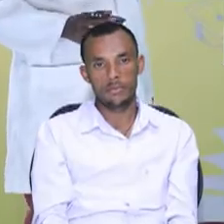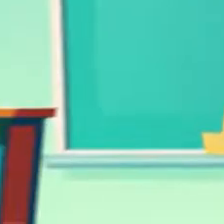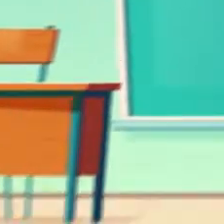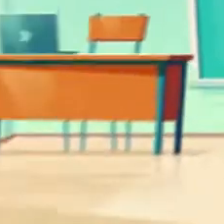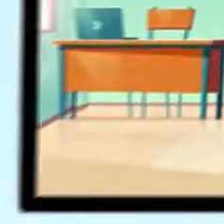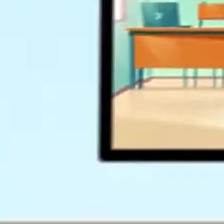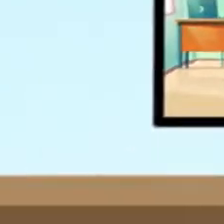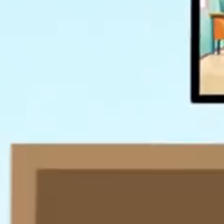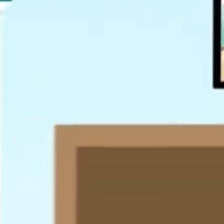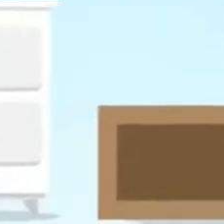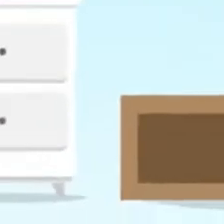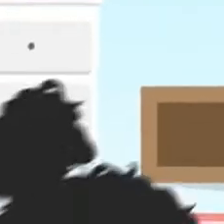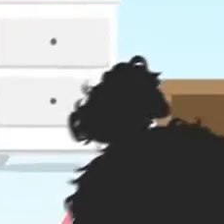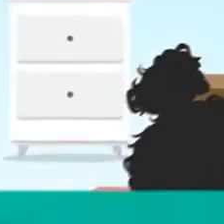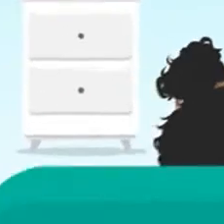sodium.